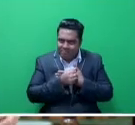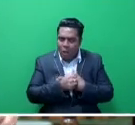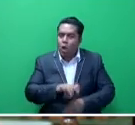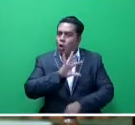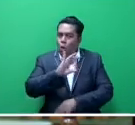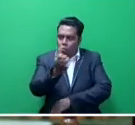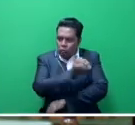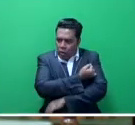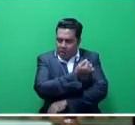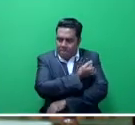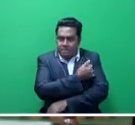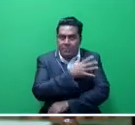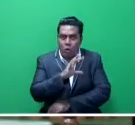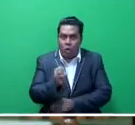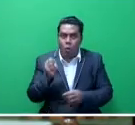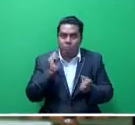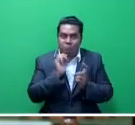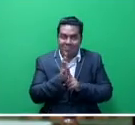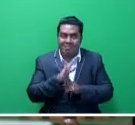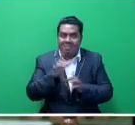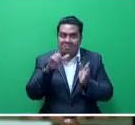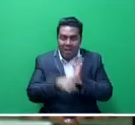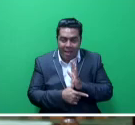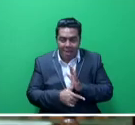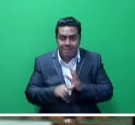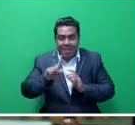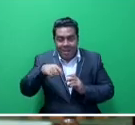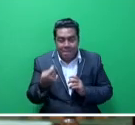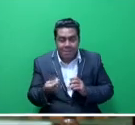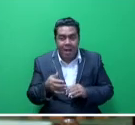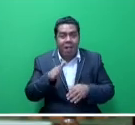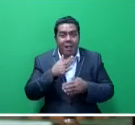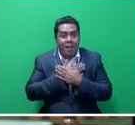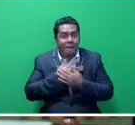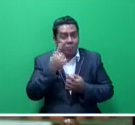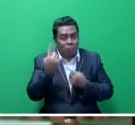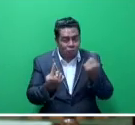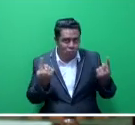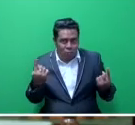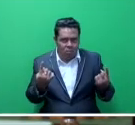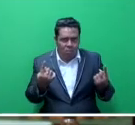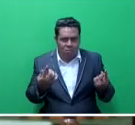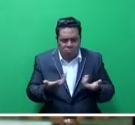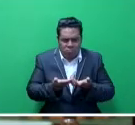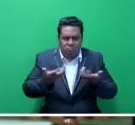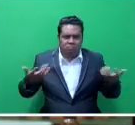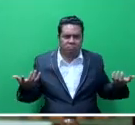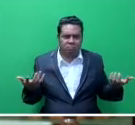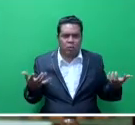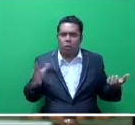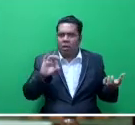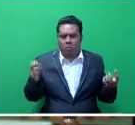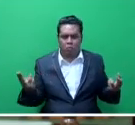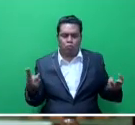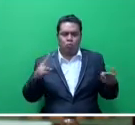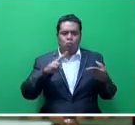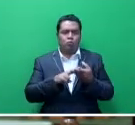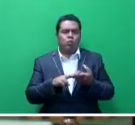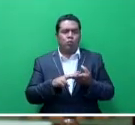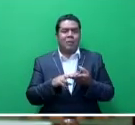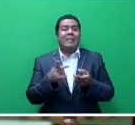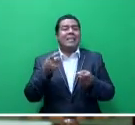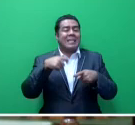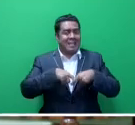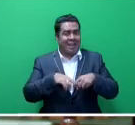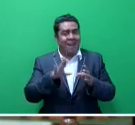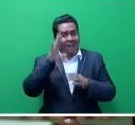no precious time with neighbors and loved ones. Couples separated by closed borders will not reunite. Even within countries